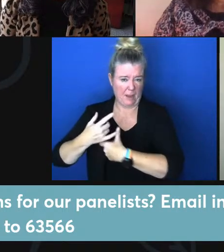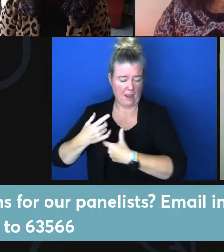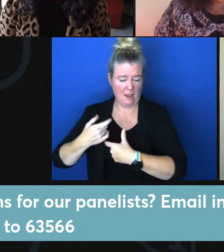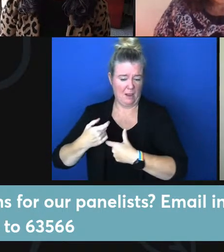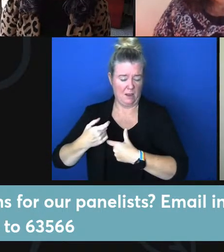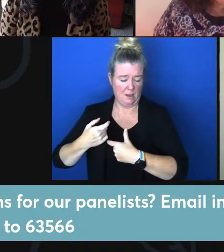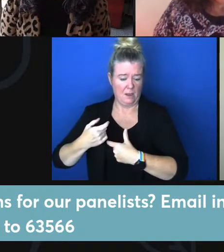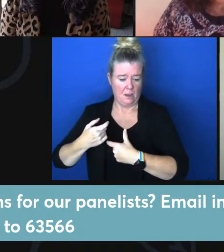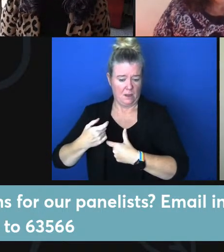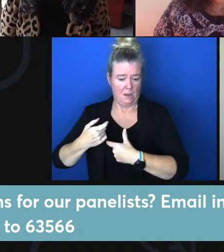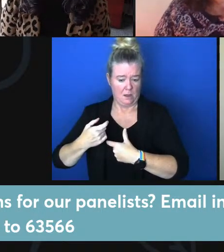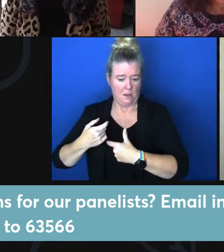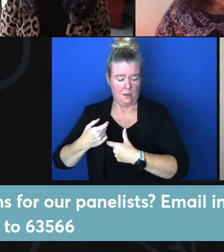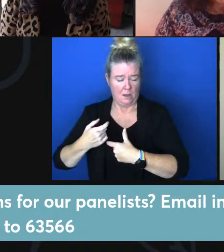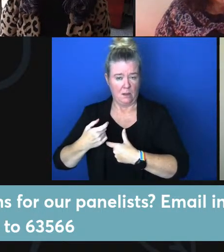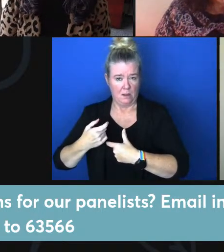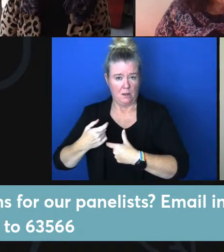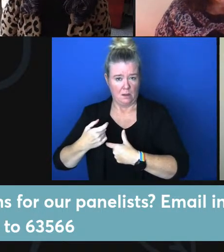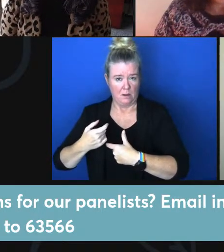by